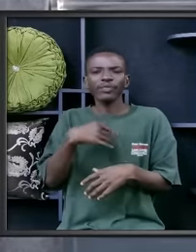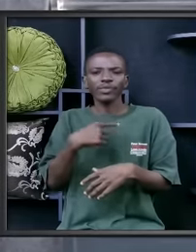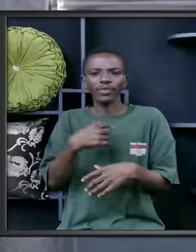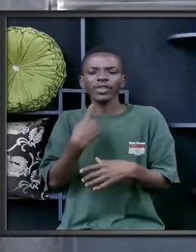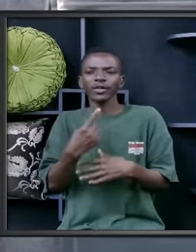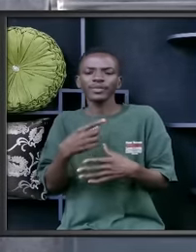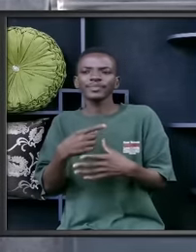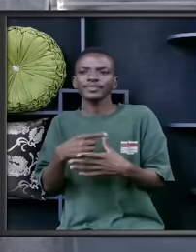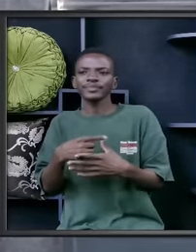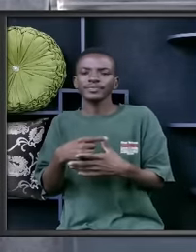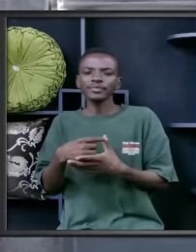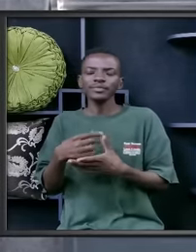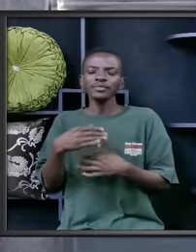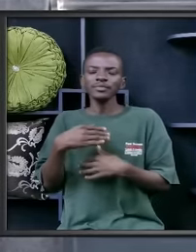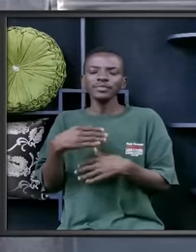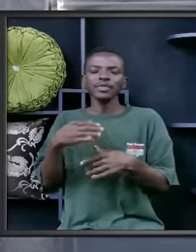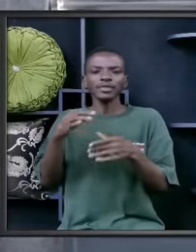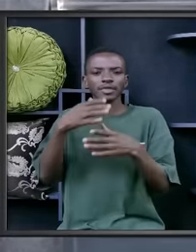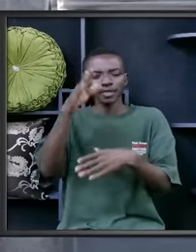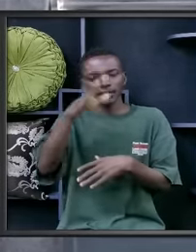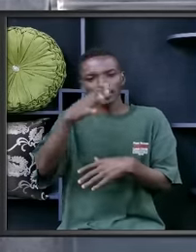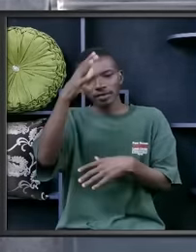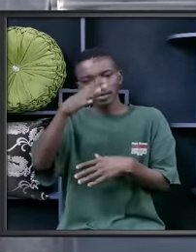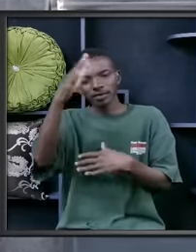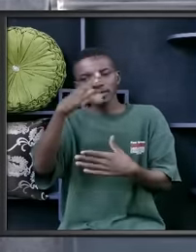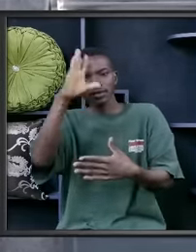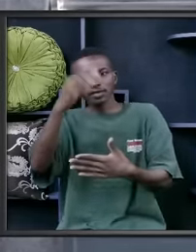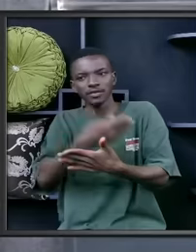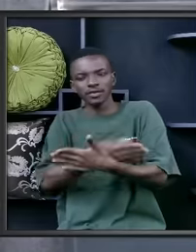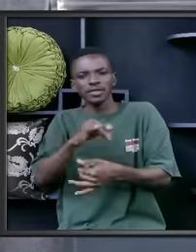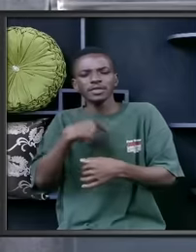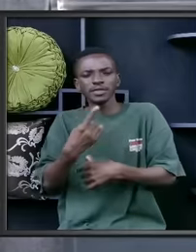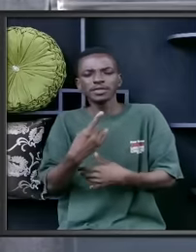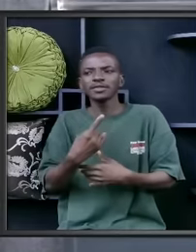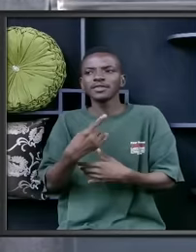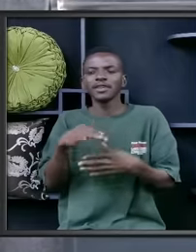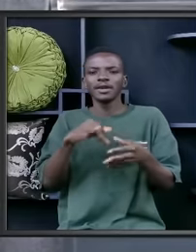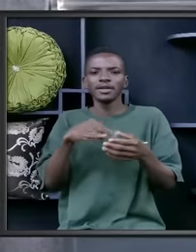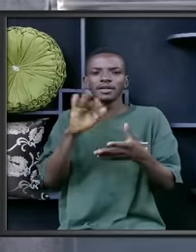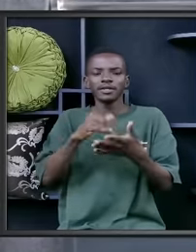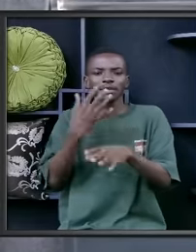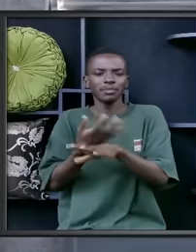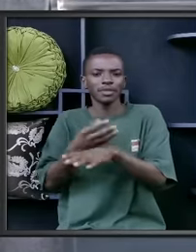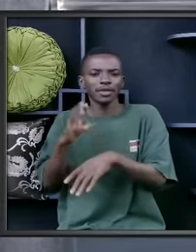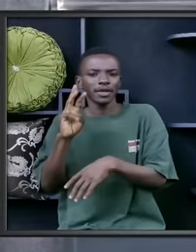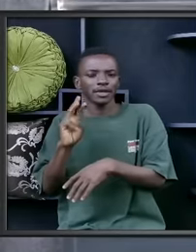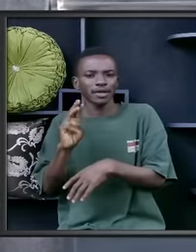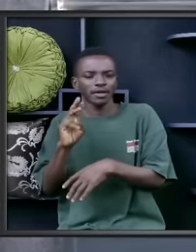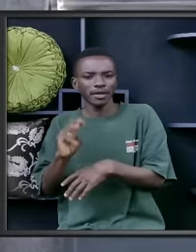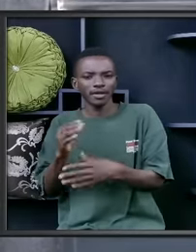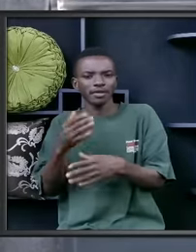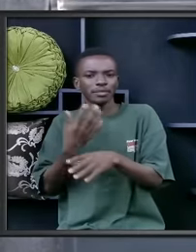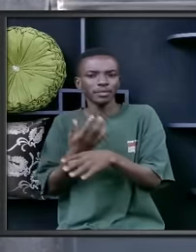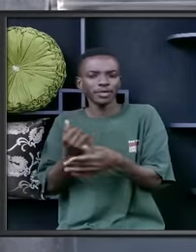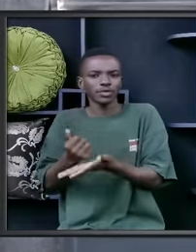Say in grandson say nah you know support him. He say make Ingo beg me make I support him. I can't because